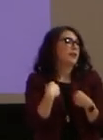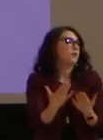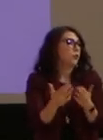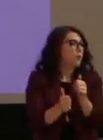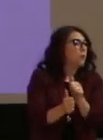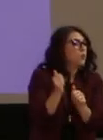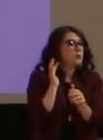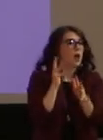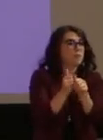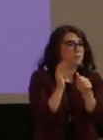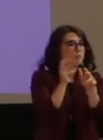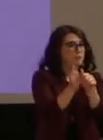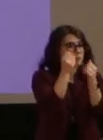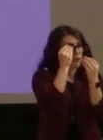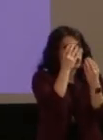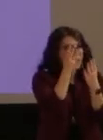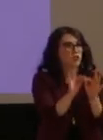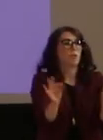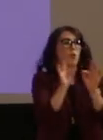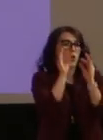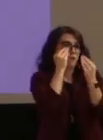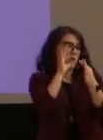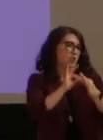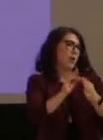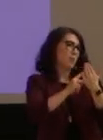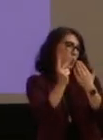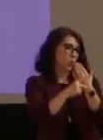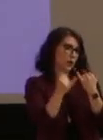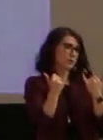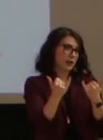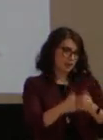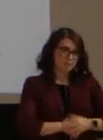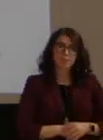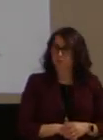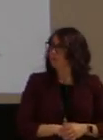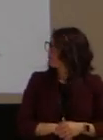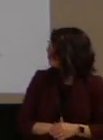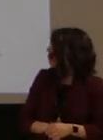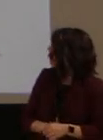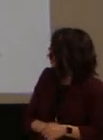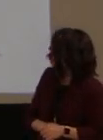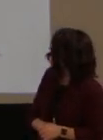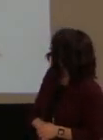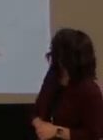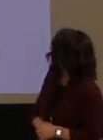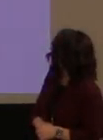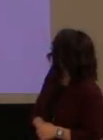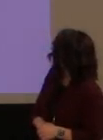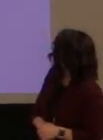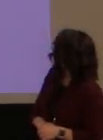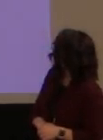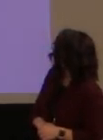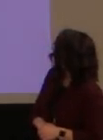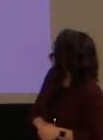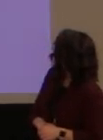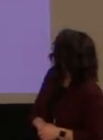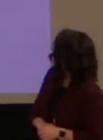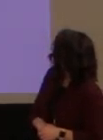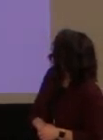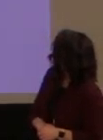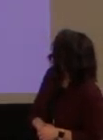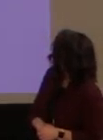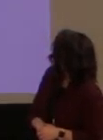up-to-date and important information about the program here today. Oh. Also,